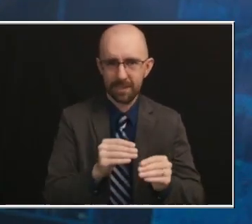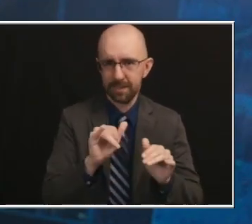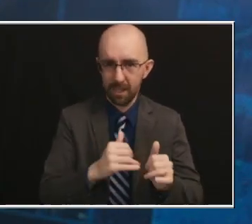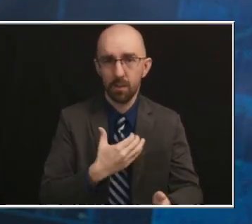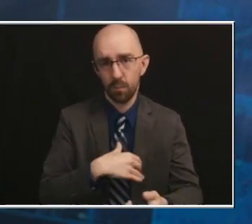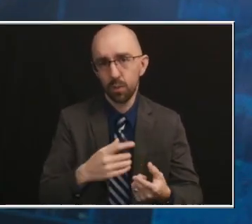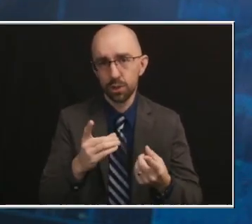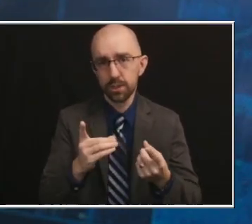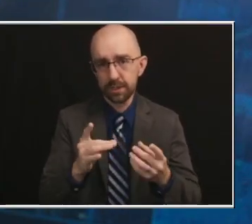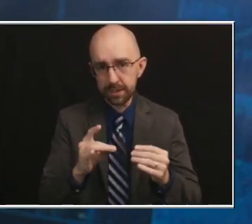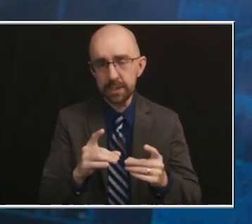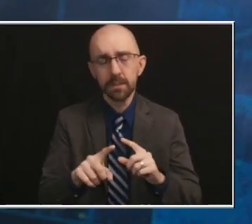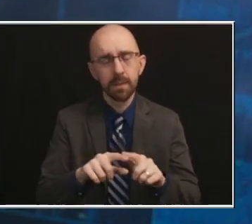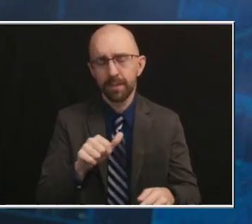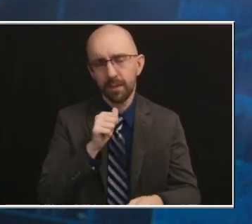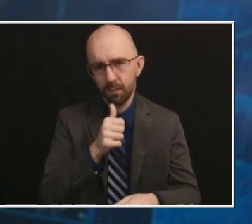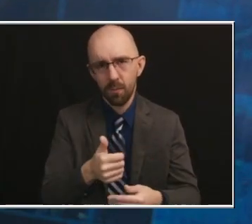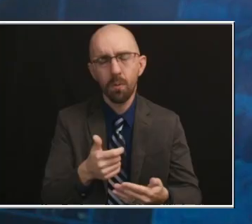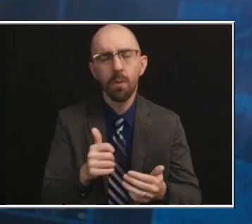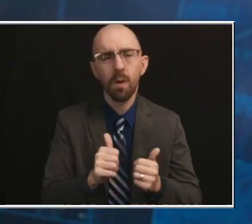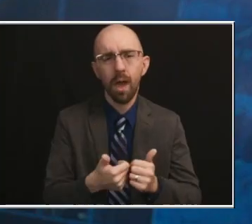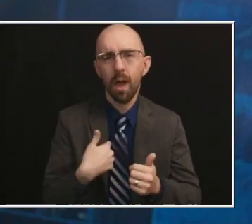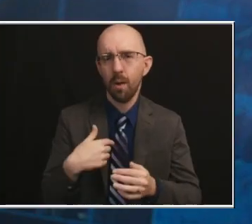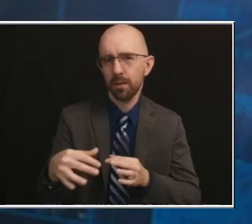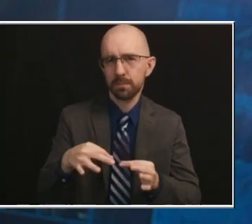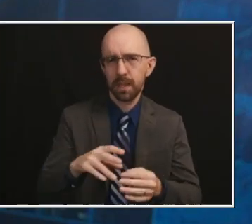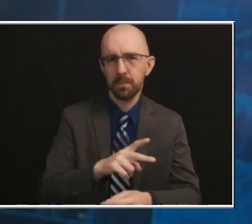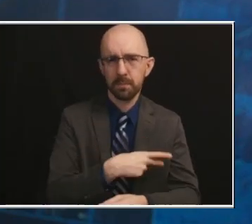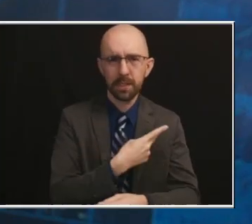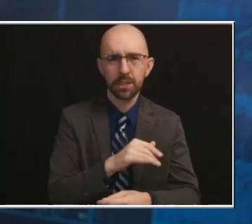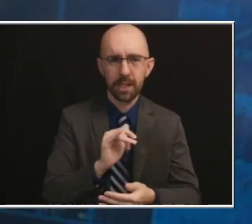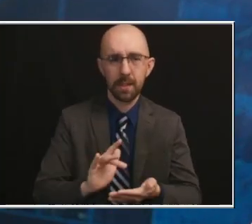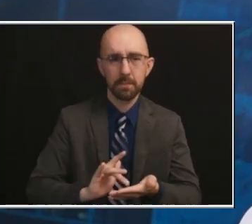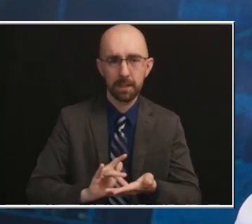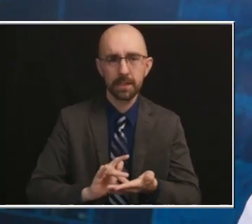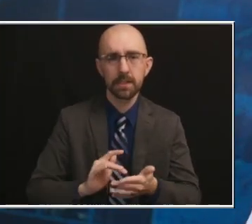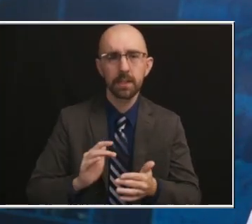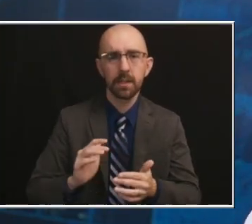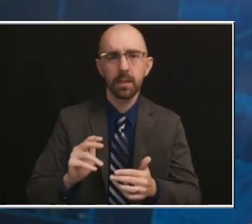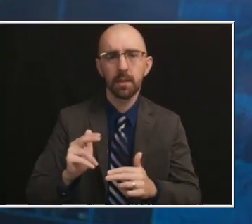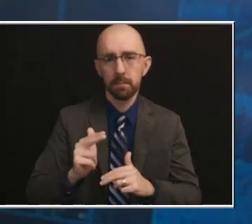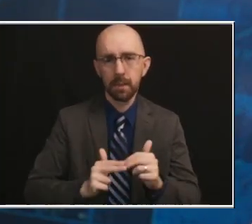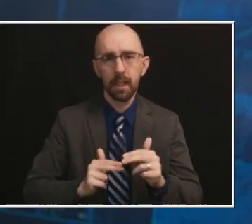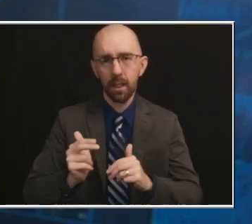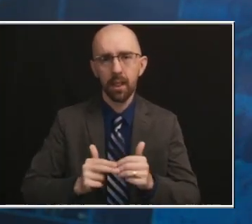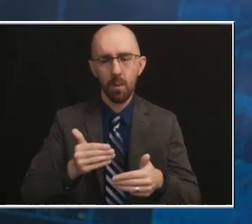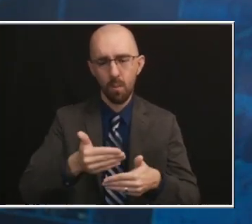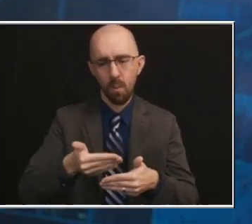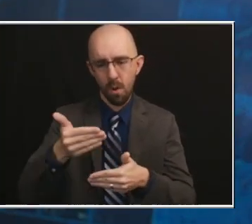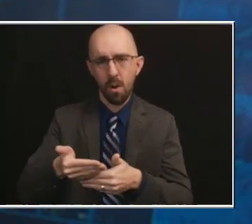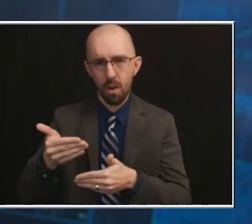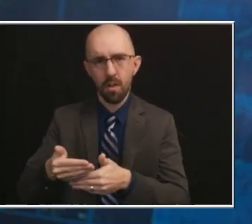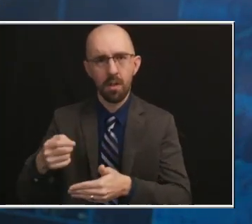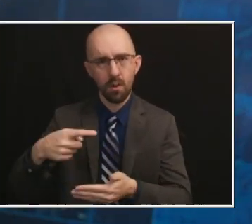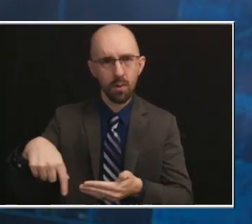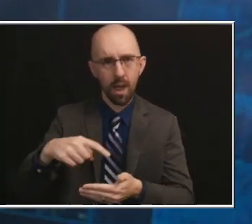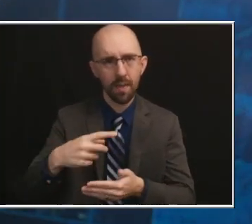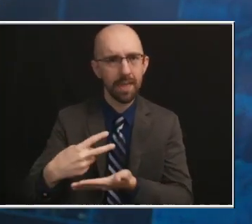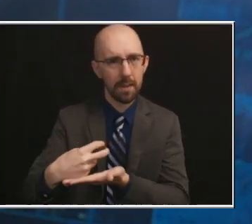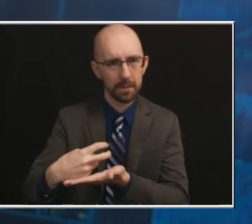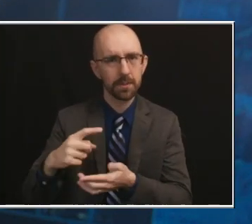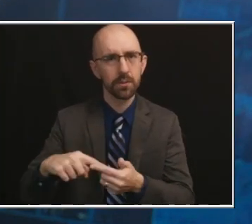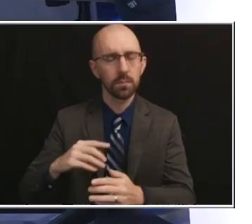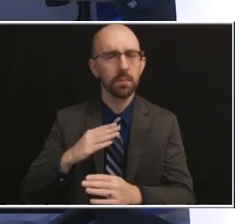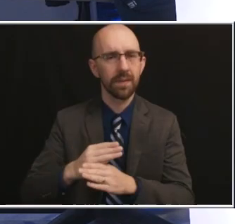They don't. So the way I kind of explain to patients is the medicines build a wall every day around their epilepsy in their brain to prevent the seizures from